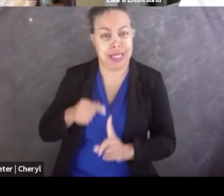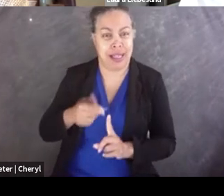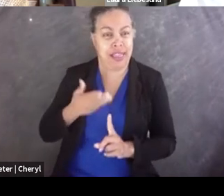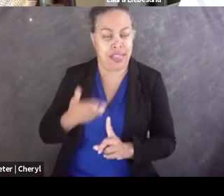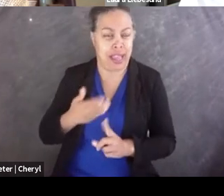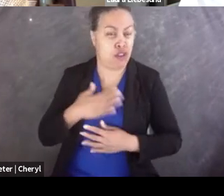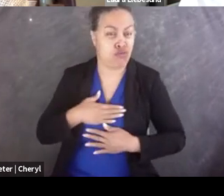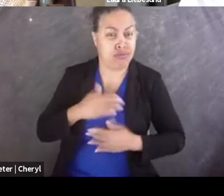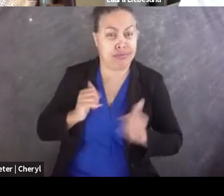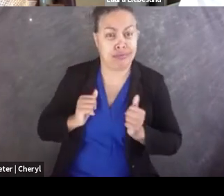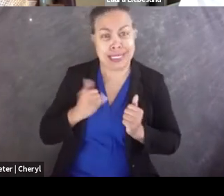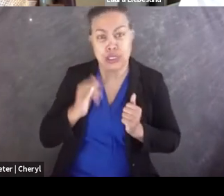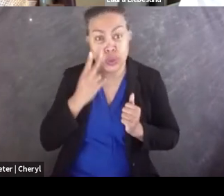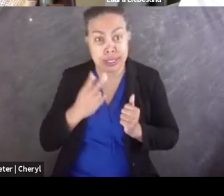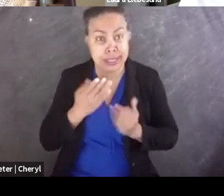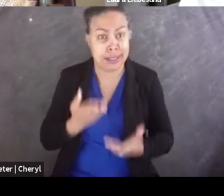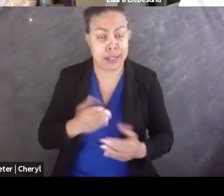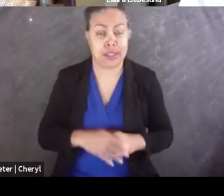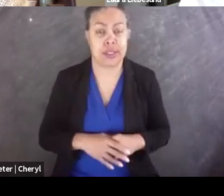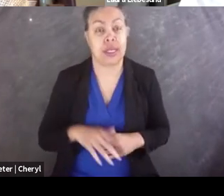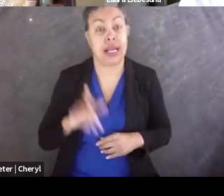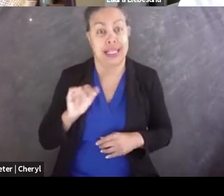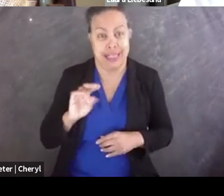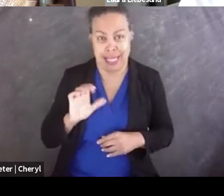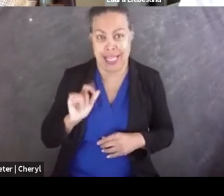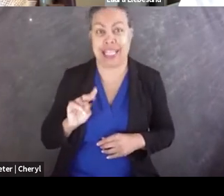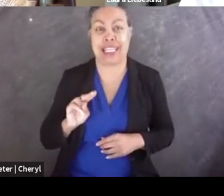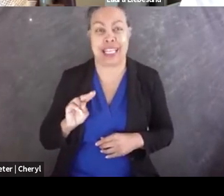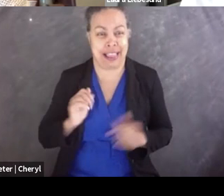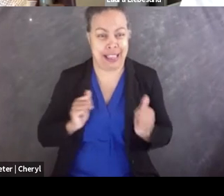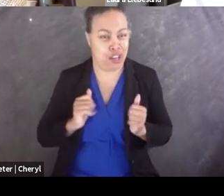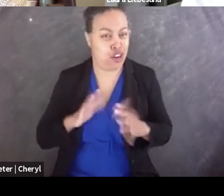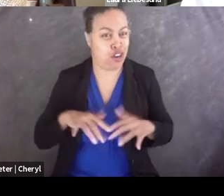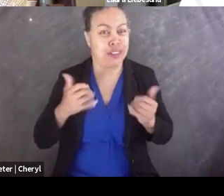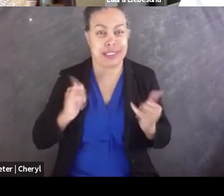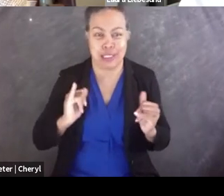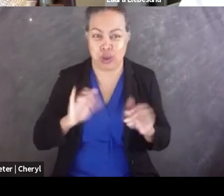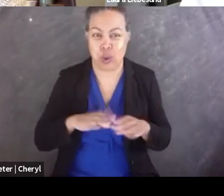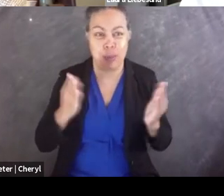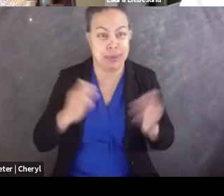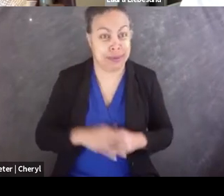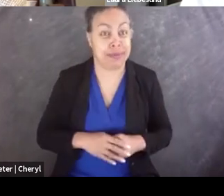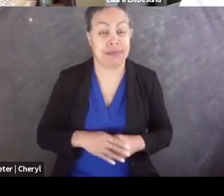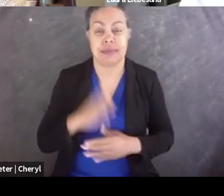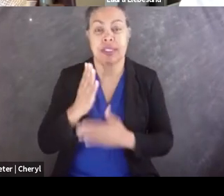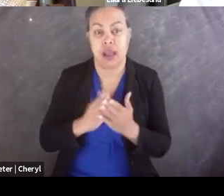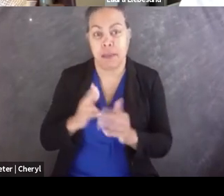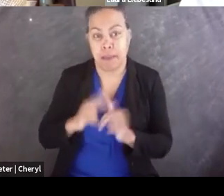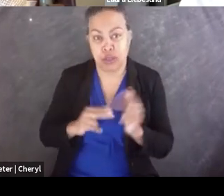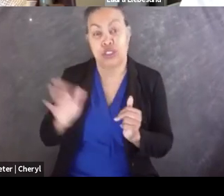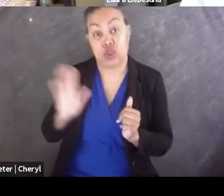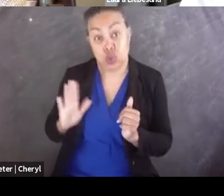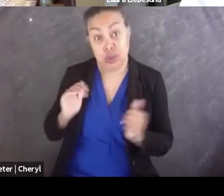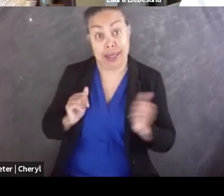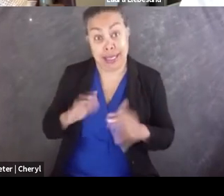entertainment offerings. The Lincoln Theater is also still in operation. Some of the buildings that housed theaters like